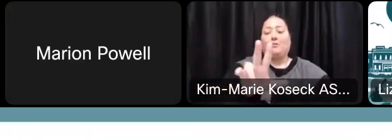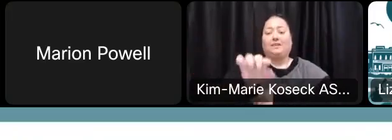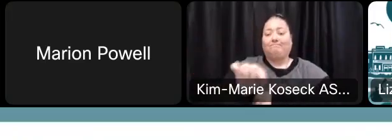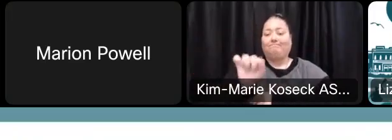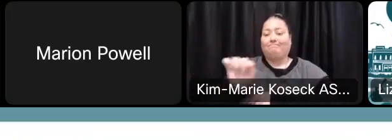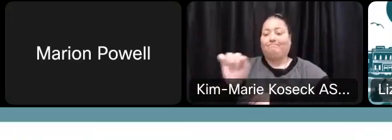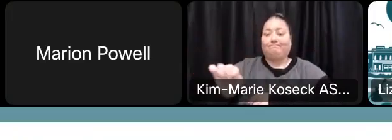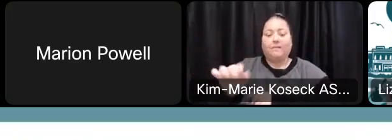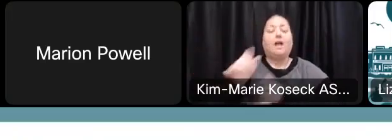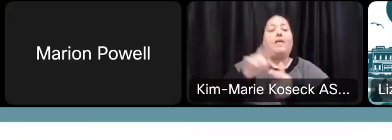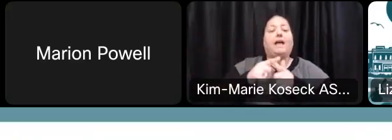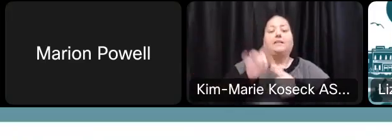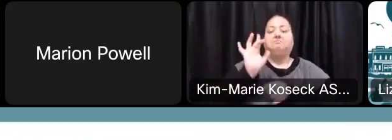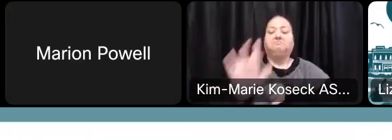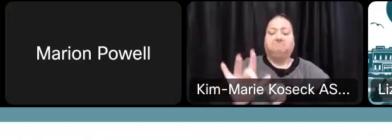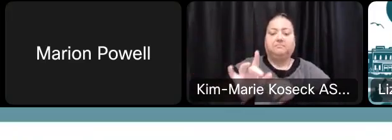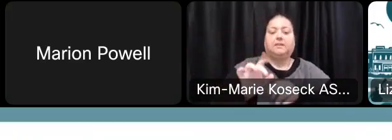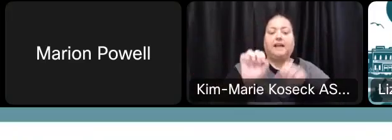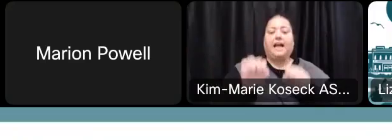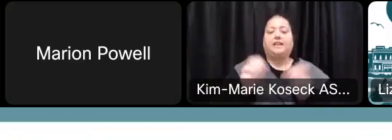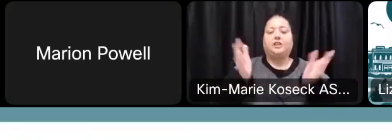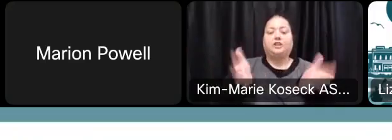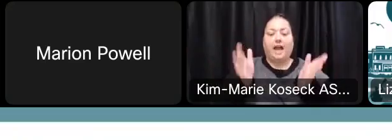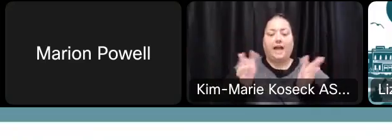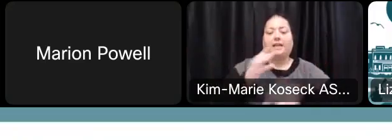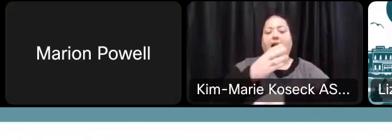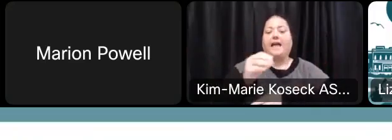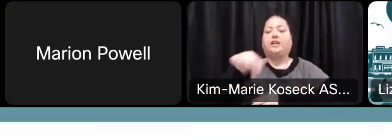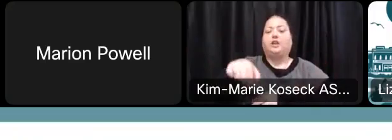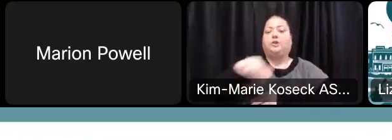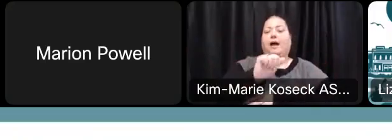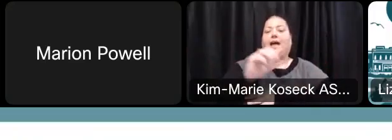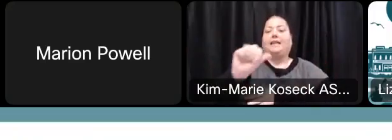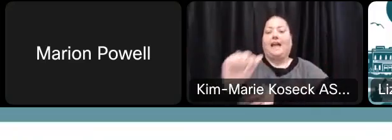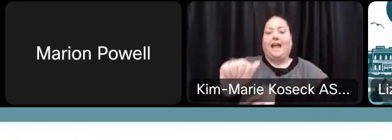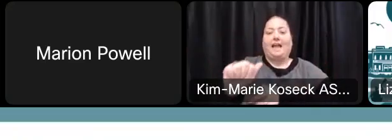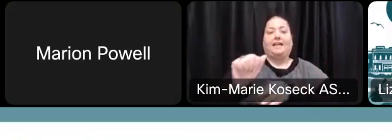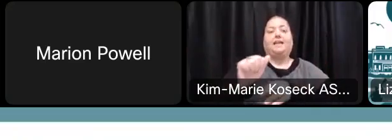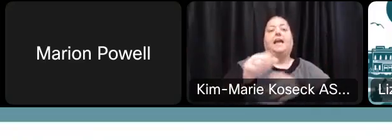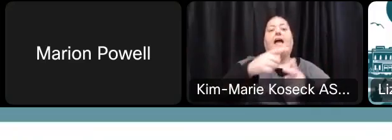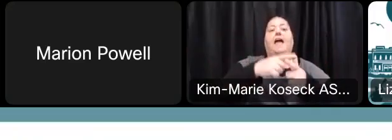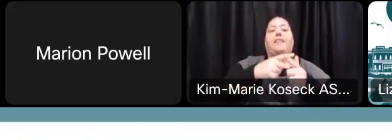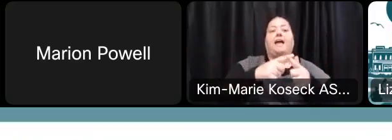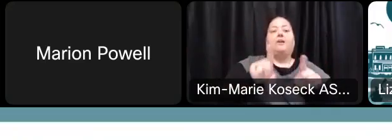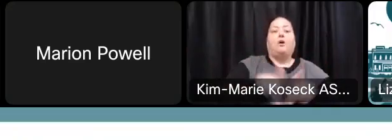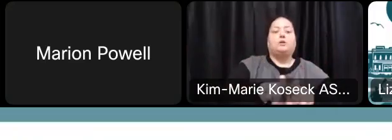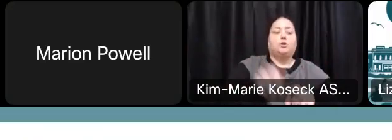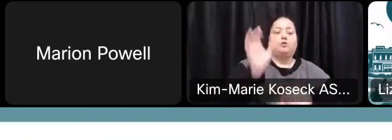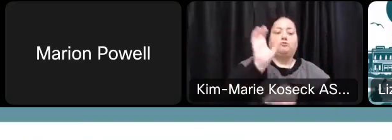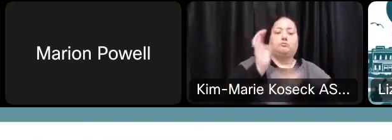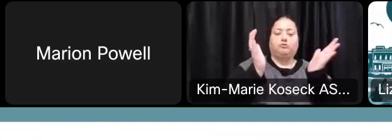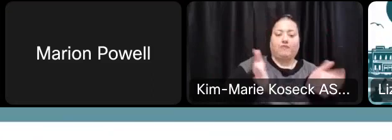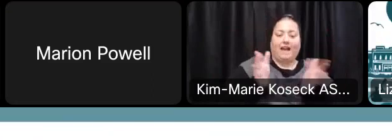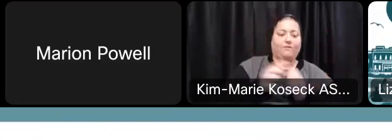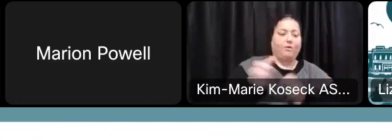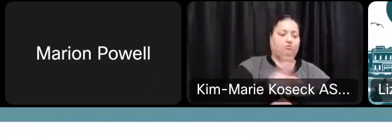dots, you can click that and it should have the options for the chat, Q&A, as well as enabling captions in a bank to your right-hand side.